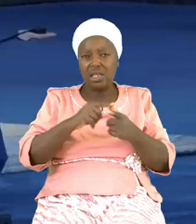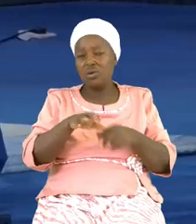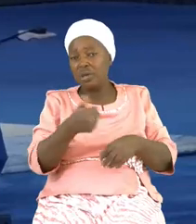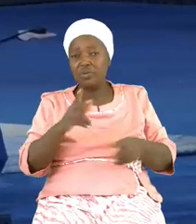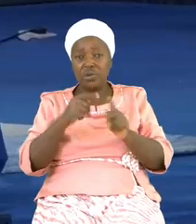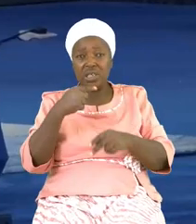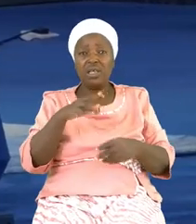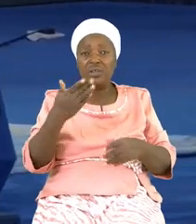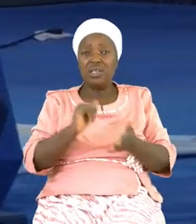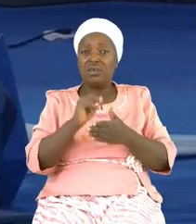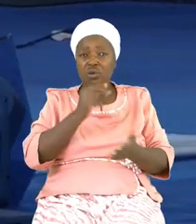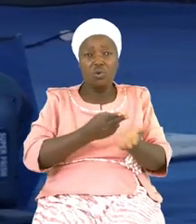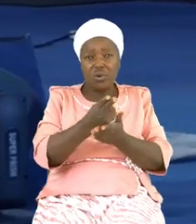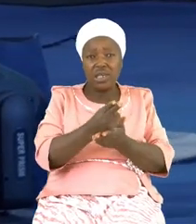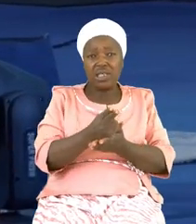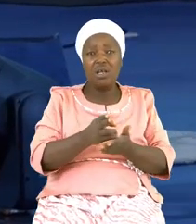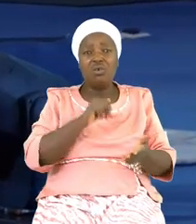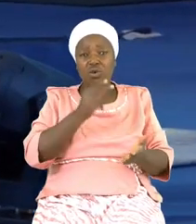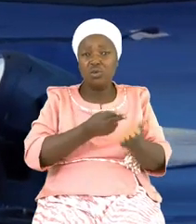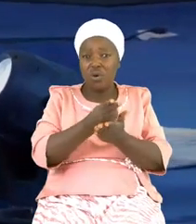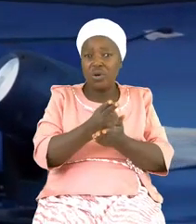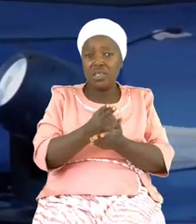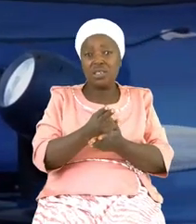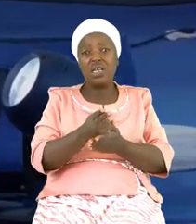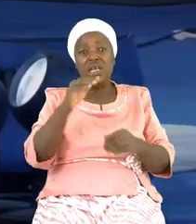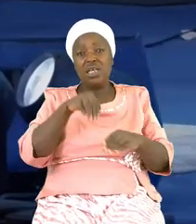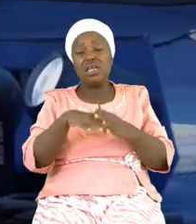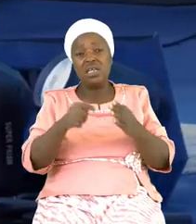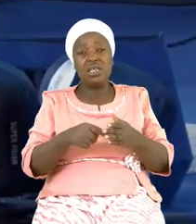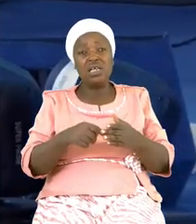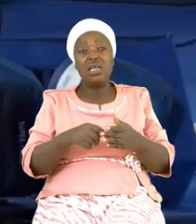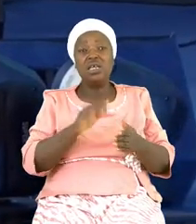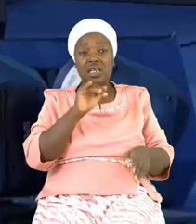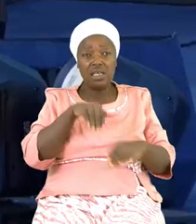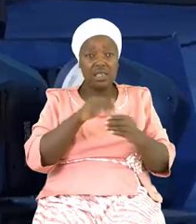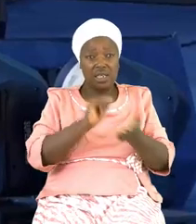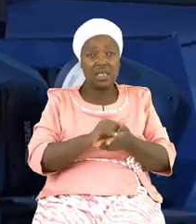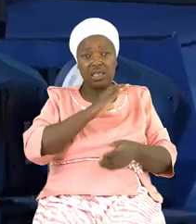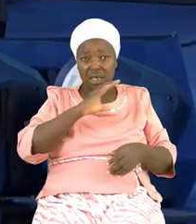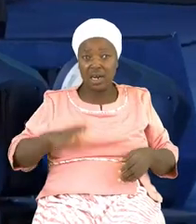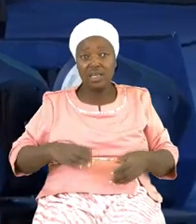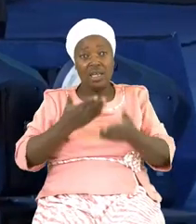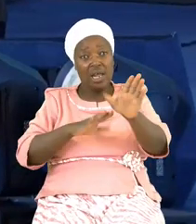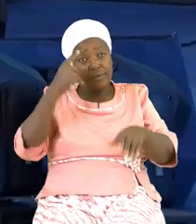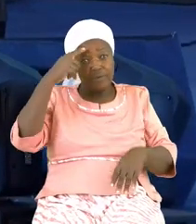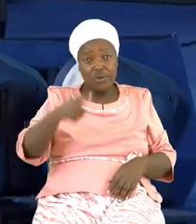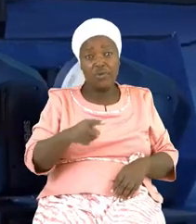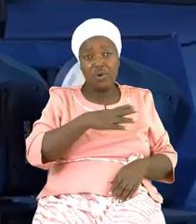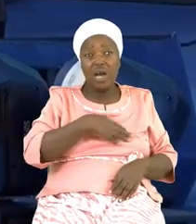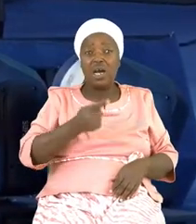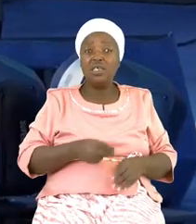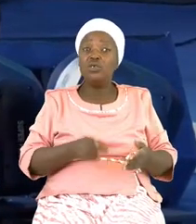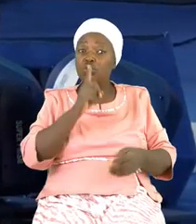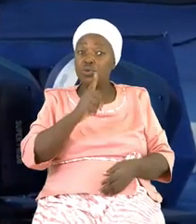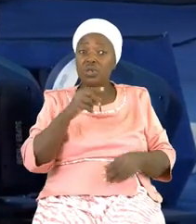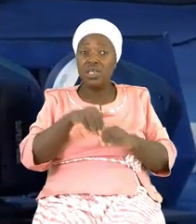honest. Not honest in the fact that Christ died for you. And the honest thing